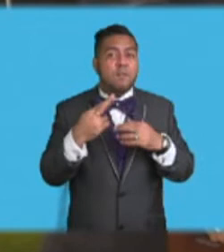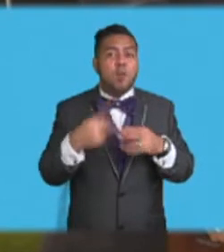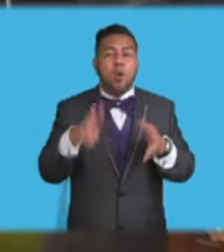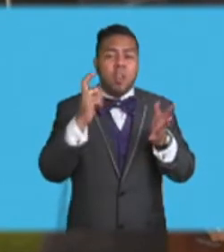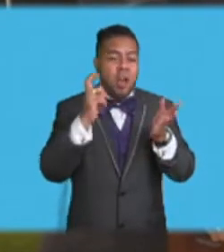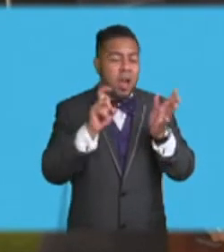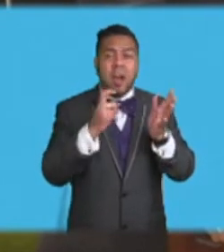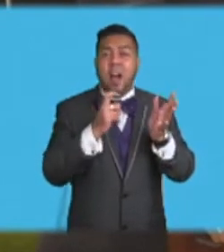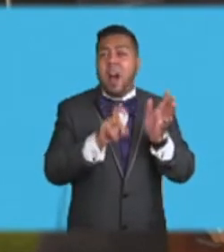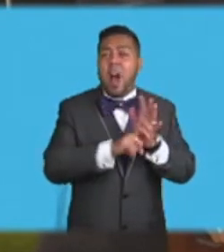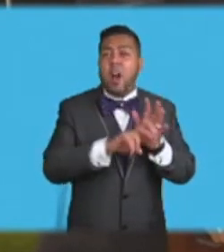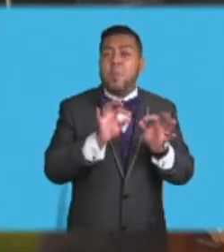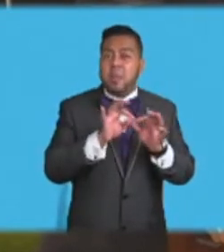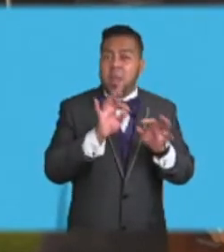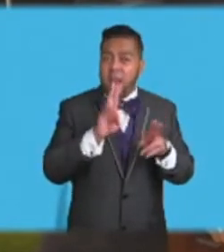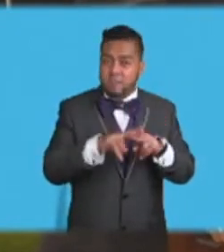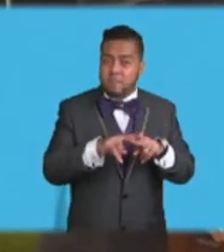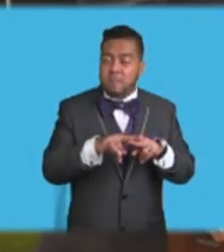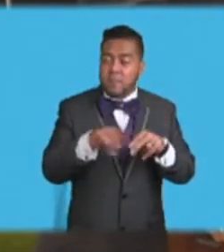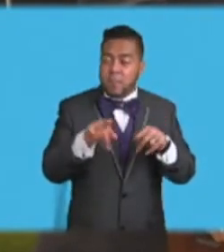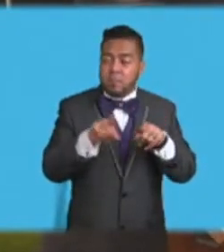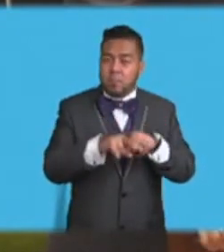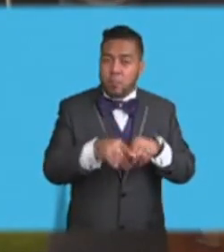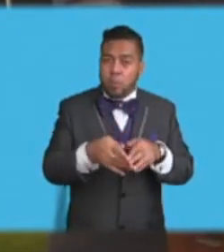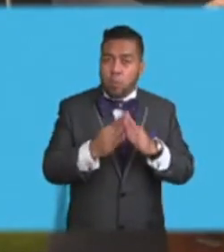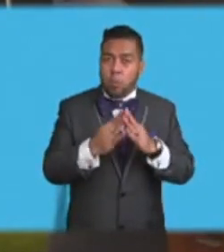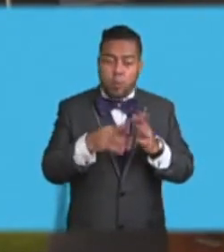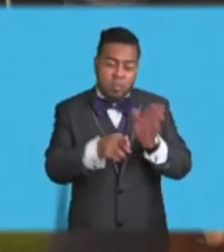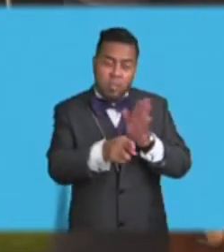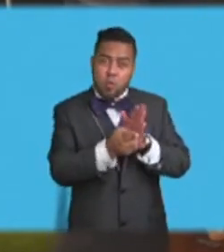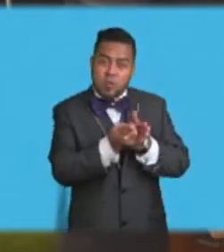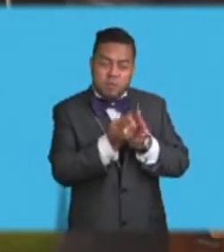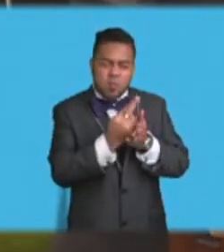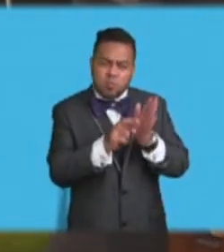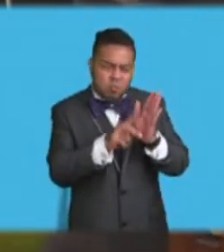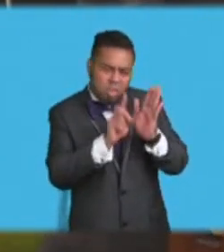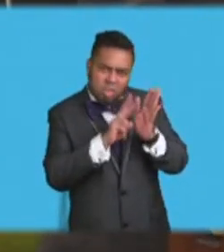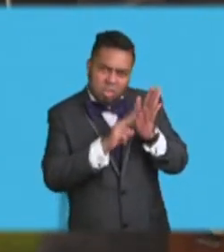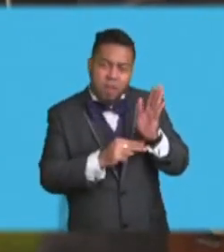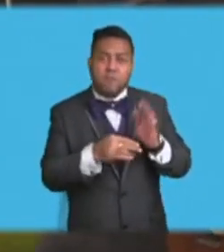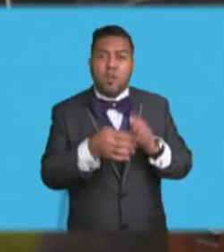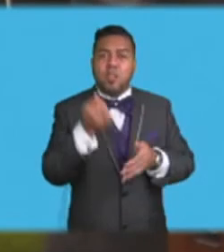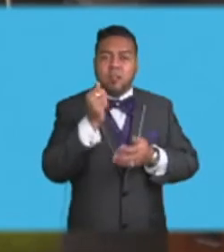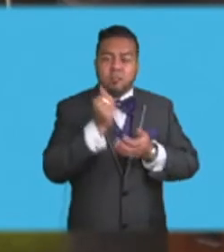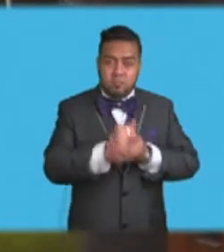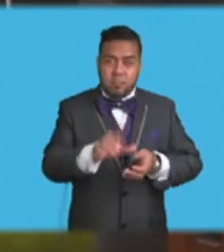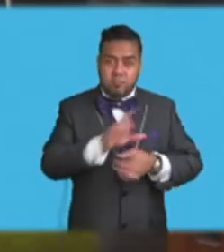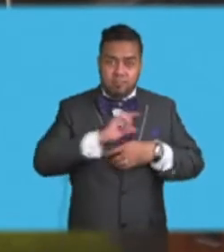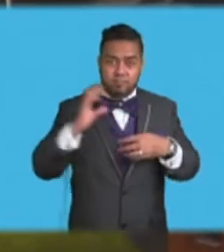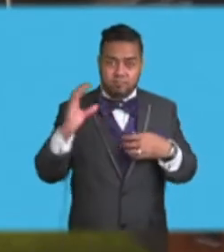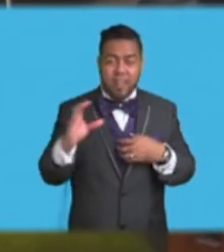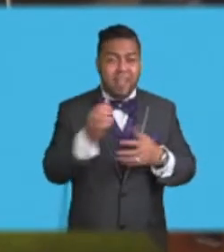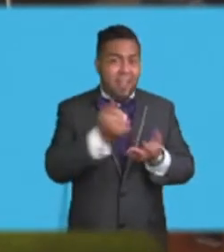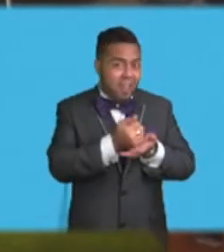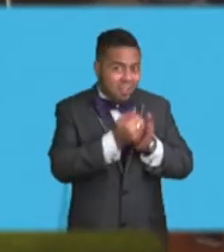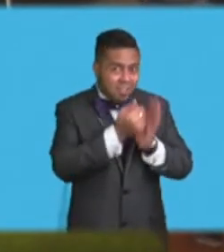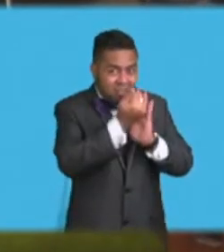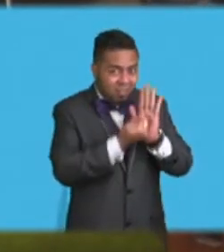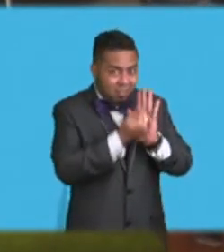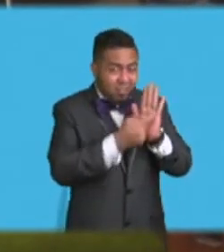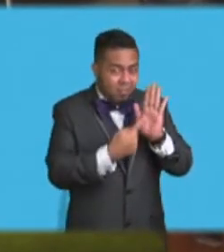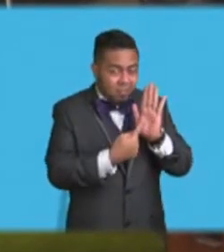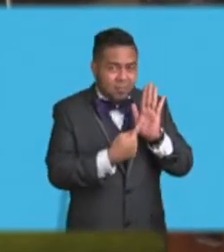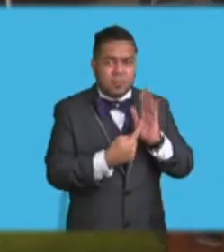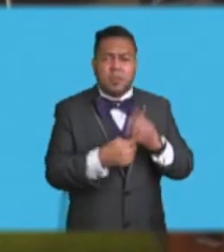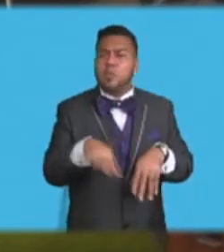more risk-based approach, and the review of the Companies Act, of course, which this Parliament approved. The implementation of these recommendations has strengthened some of